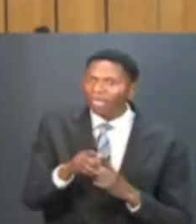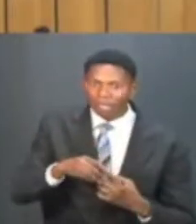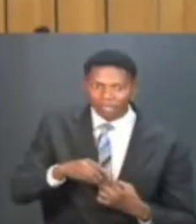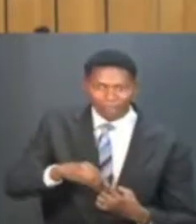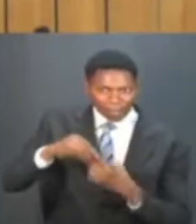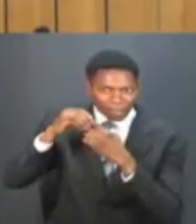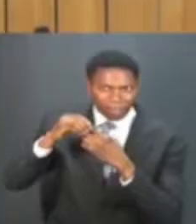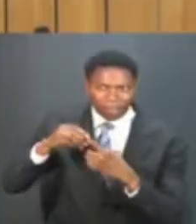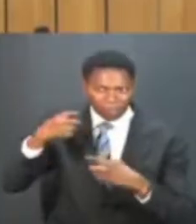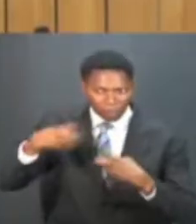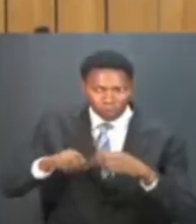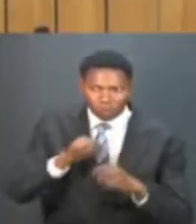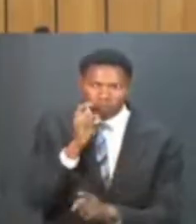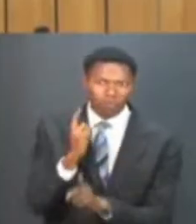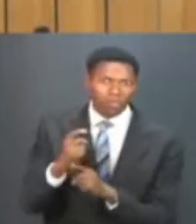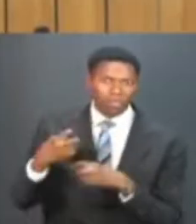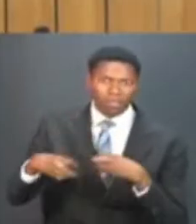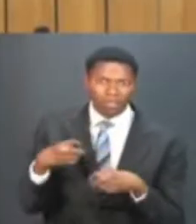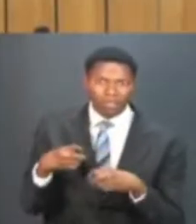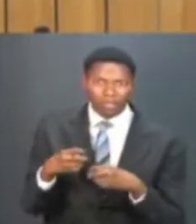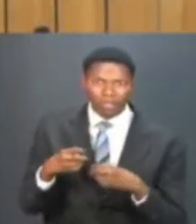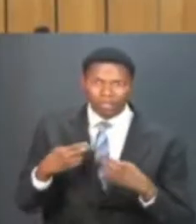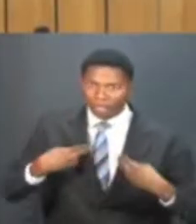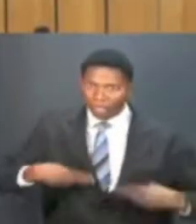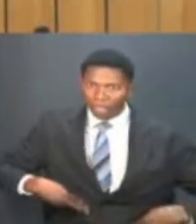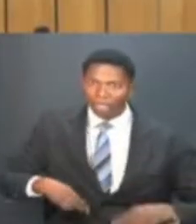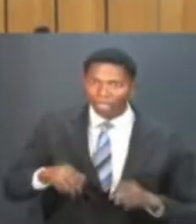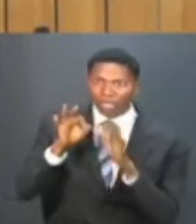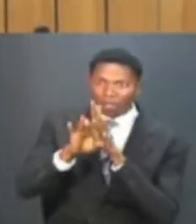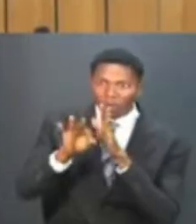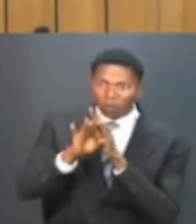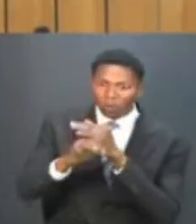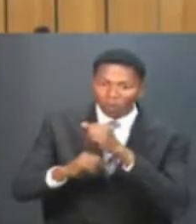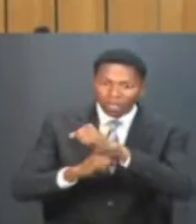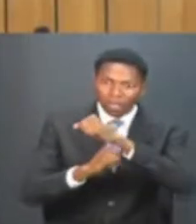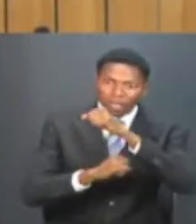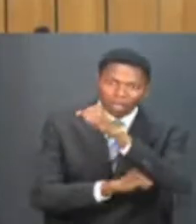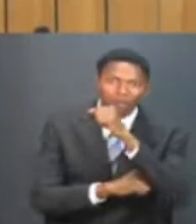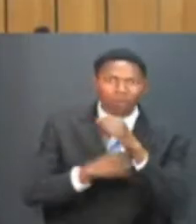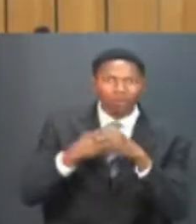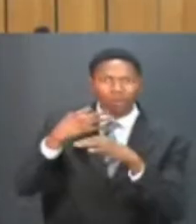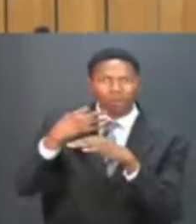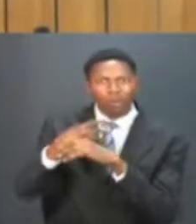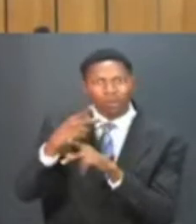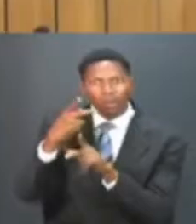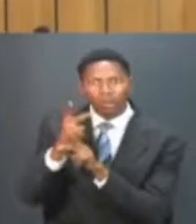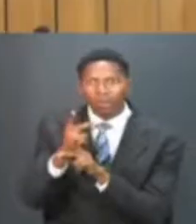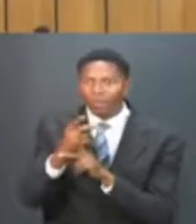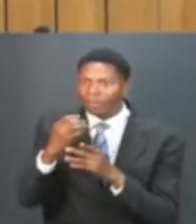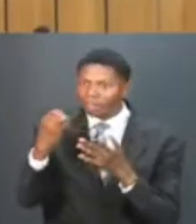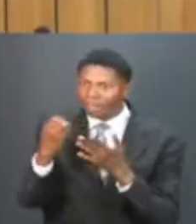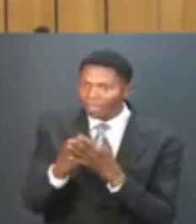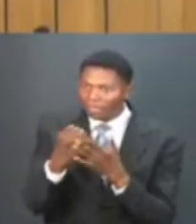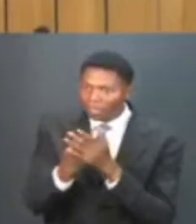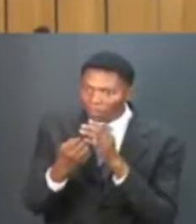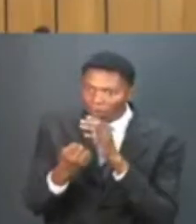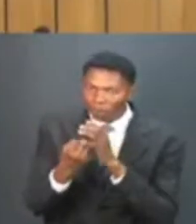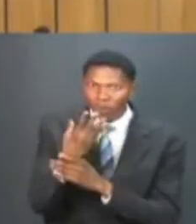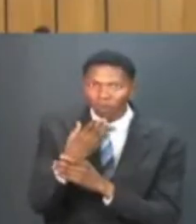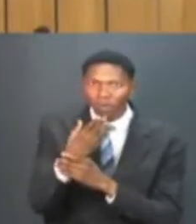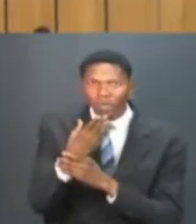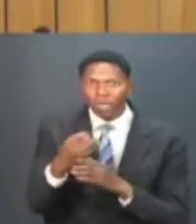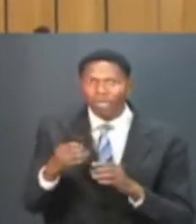a health problem. A healthy population is the foundation of productivity, economic growth, and